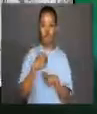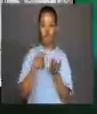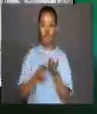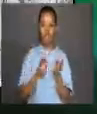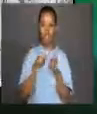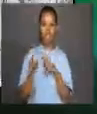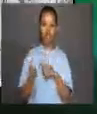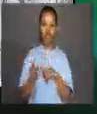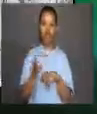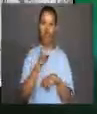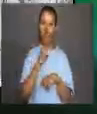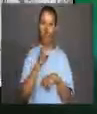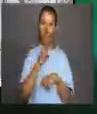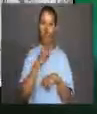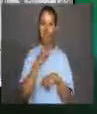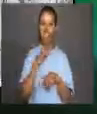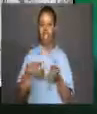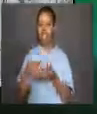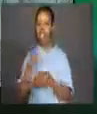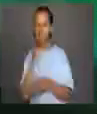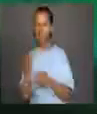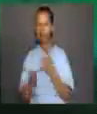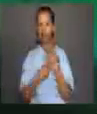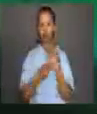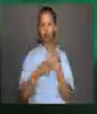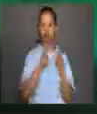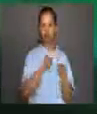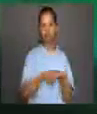to prevent water loss.